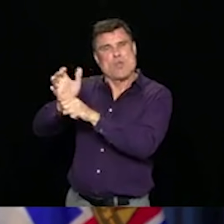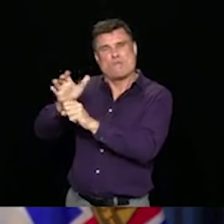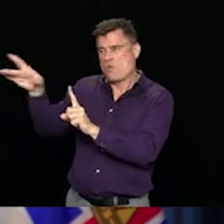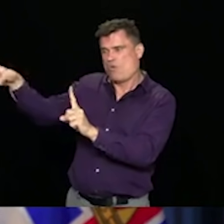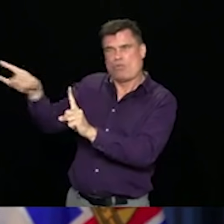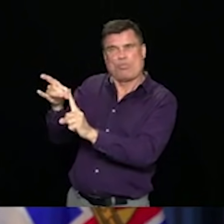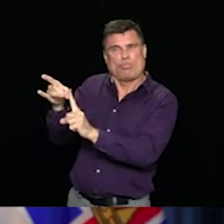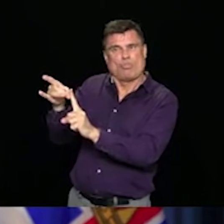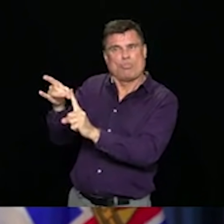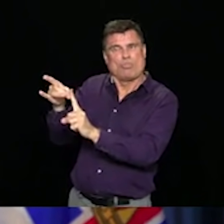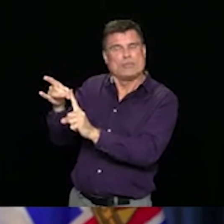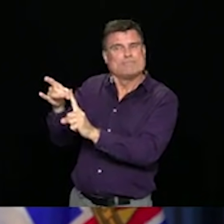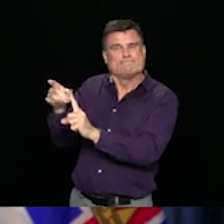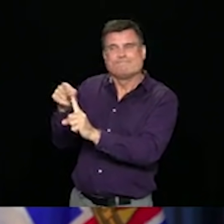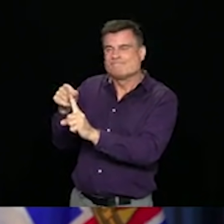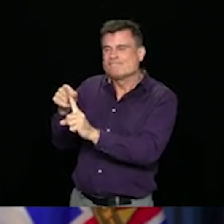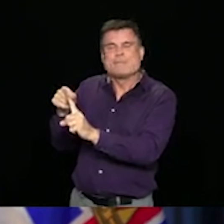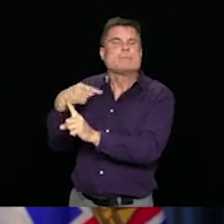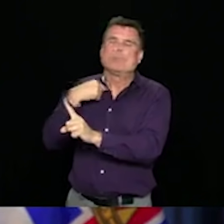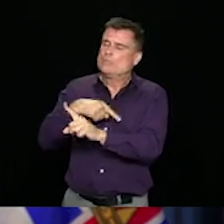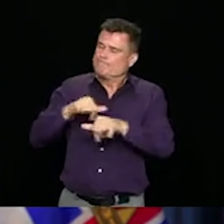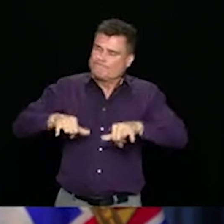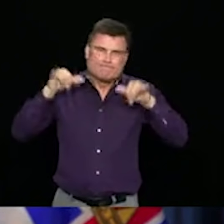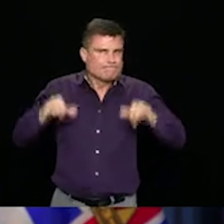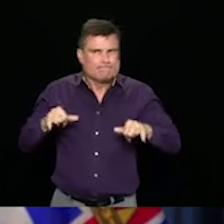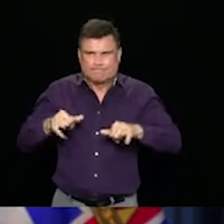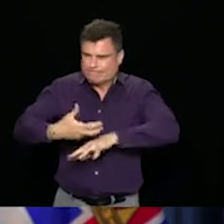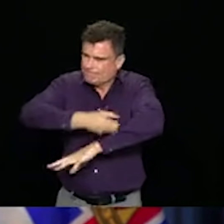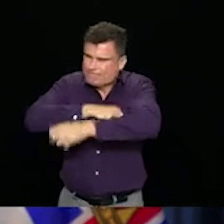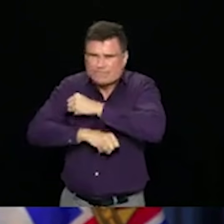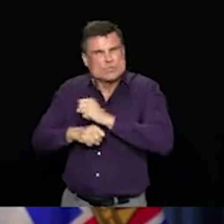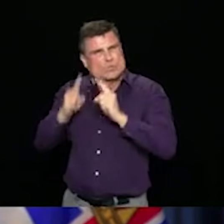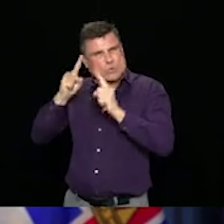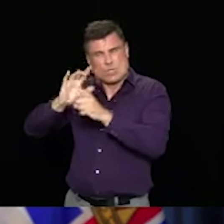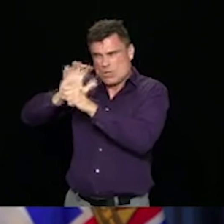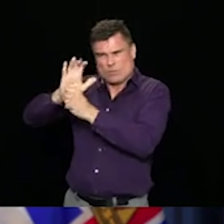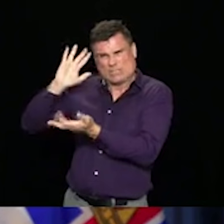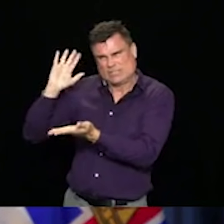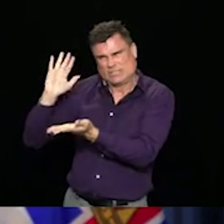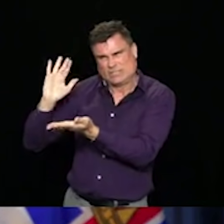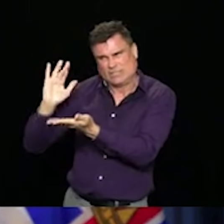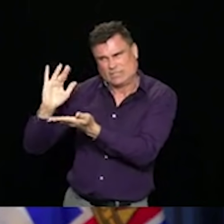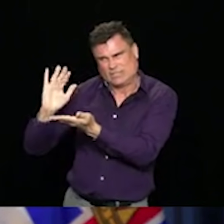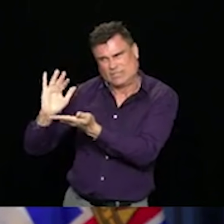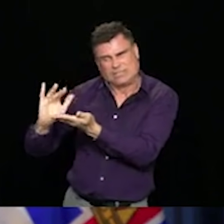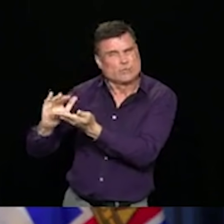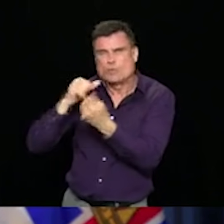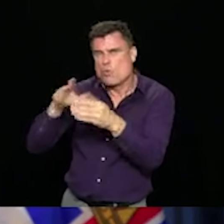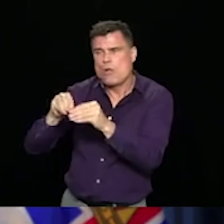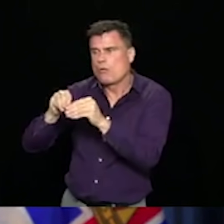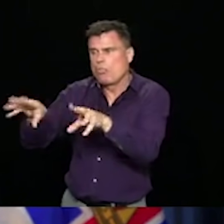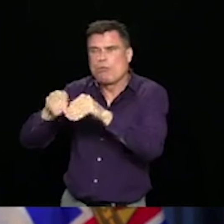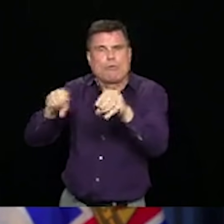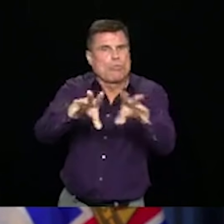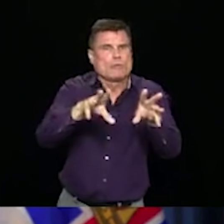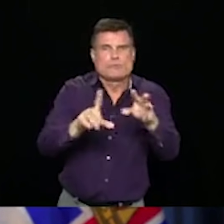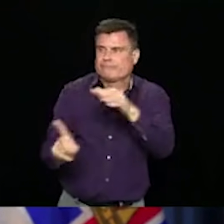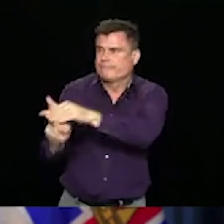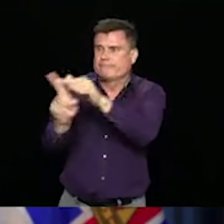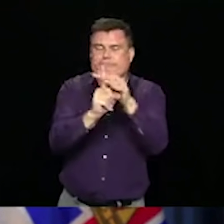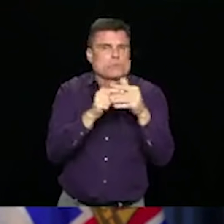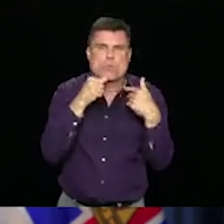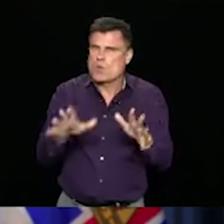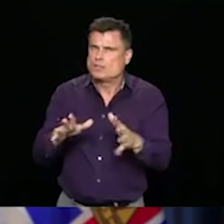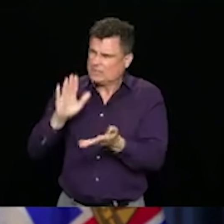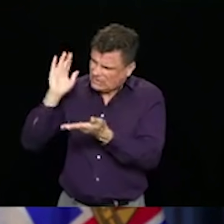we are going to continue to do everything we can to limit transmission of COVID-19 in British Columbia. I